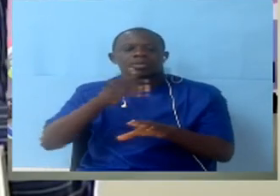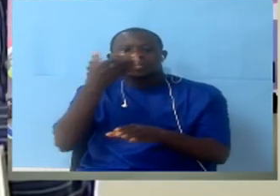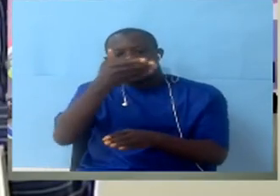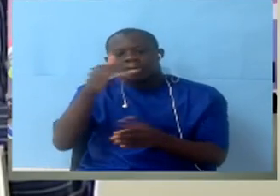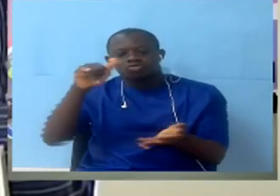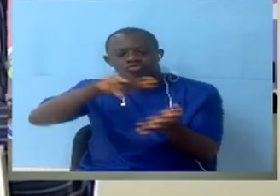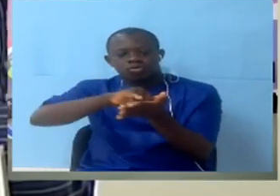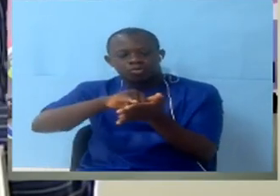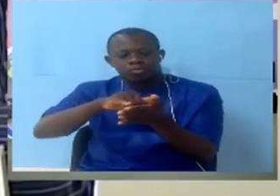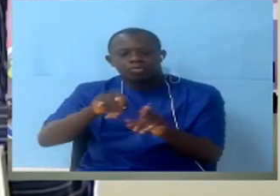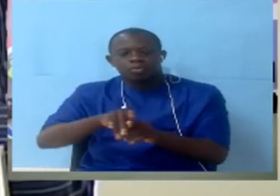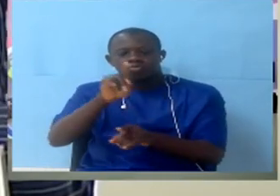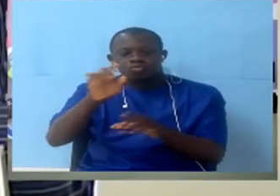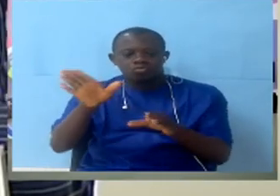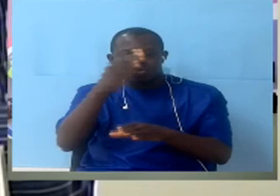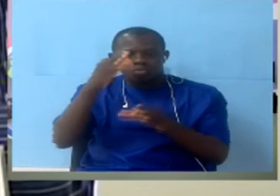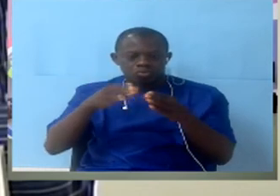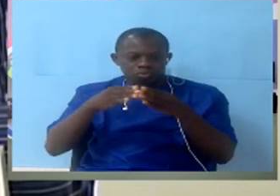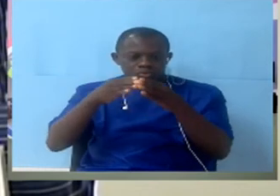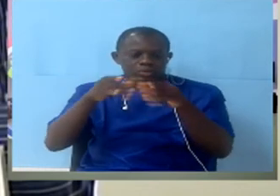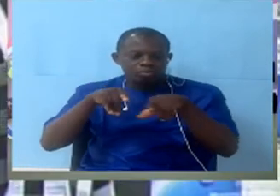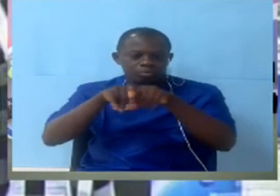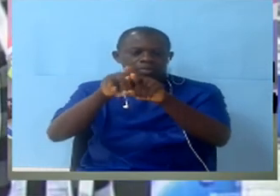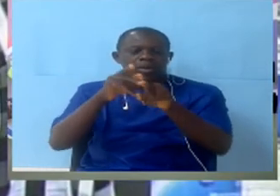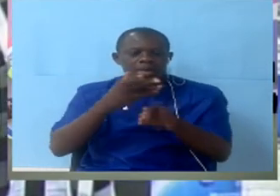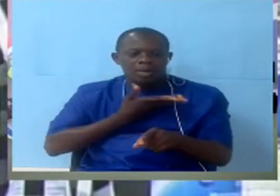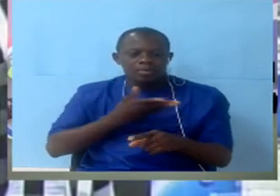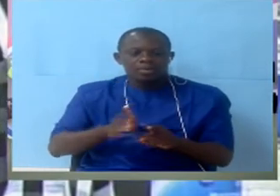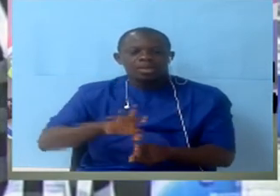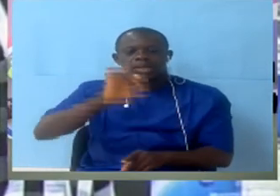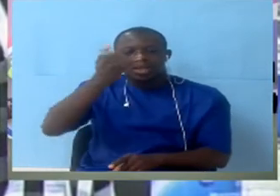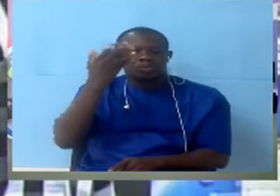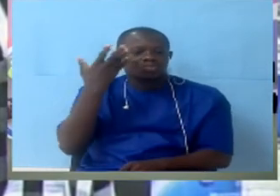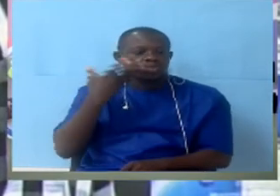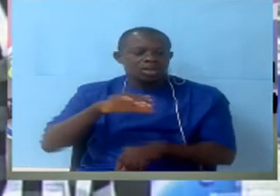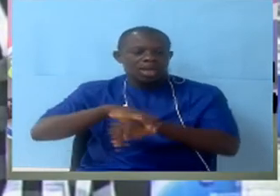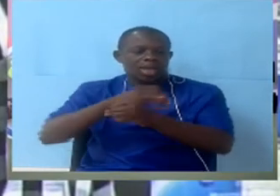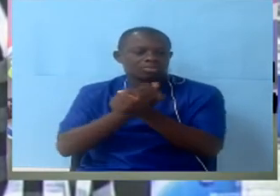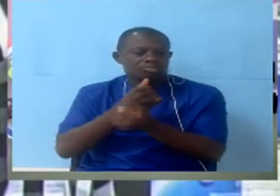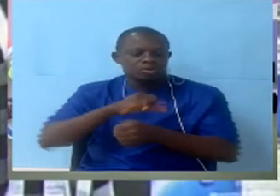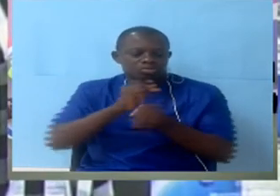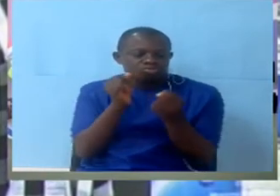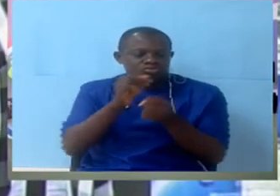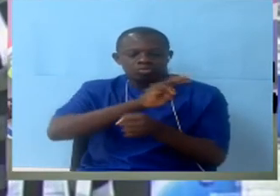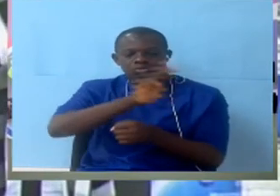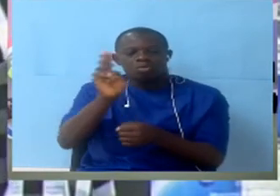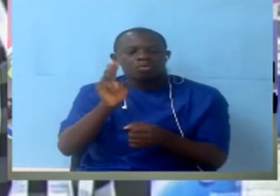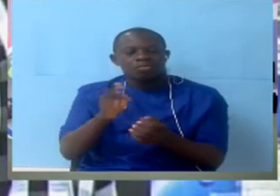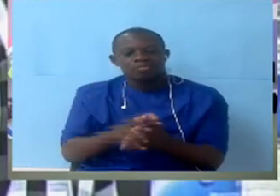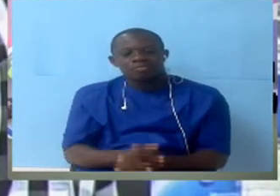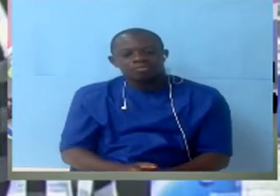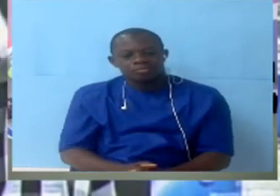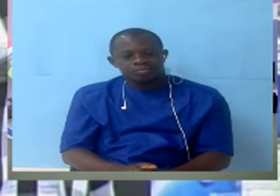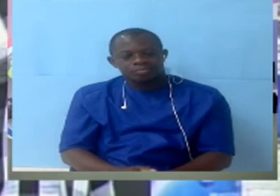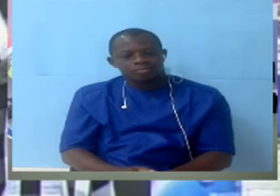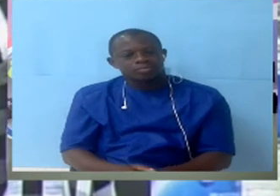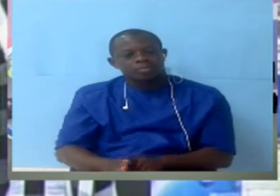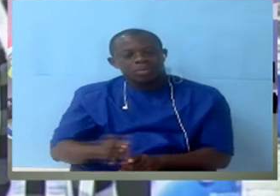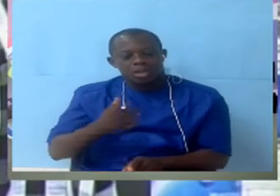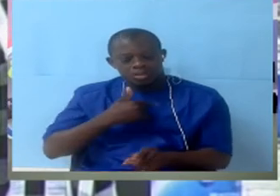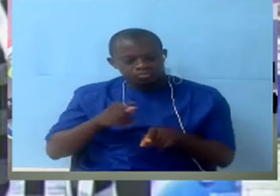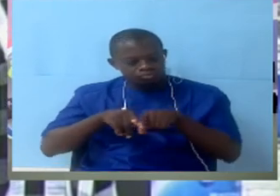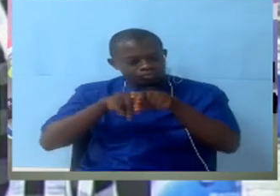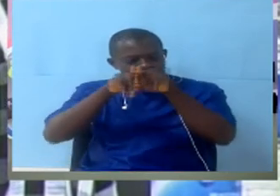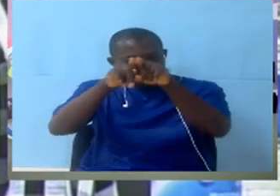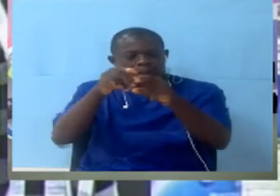you go with them? Ini tata ñola la ba. Ah, kapay arrested ma bala. Yes, I didn't resist when I was arrested. I went with them to